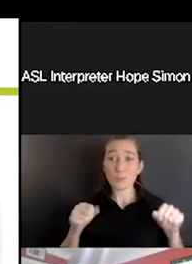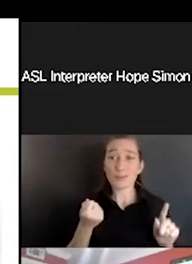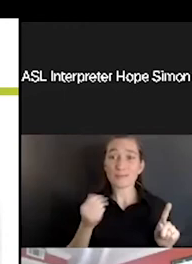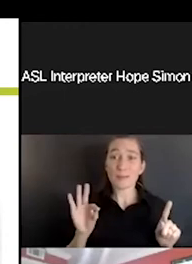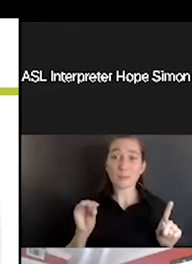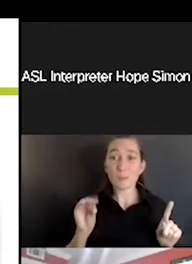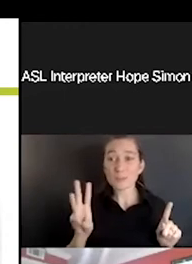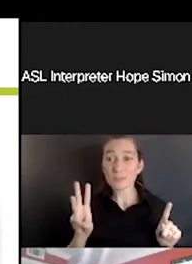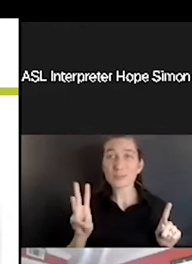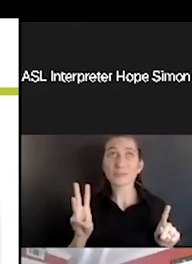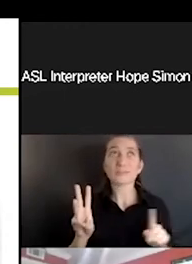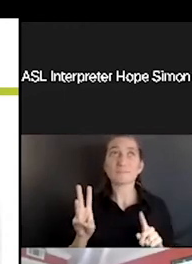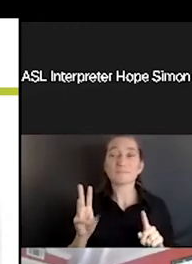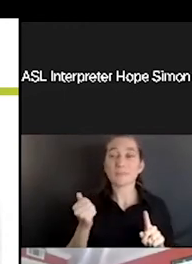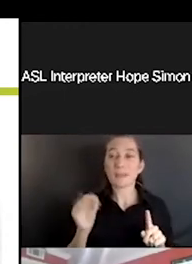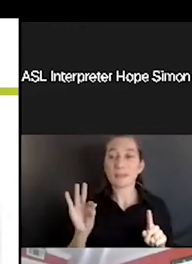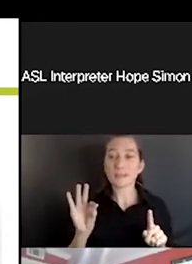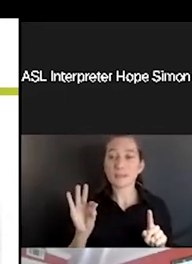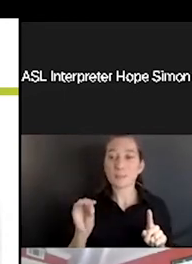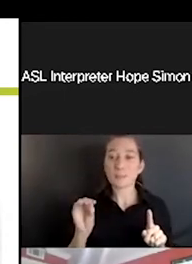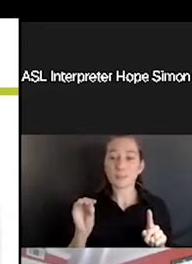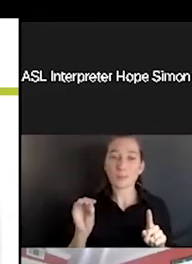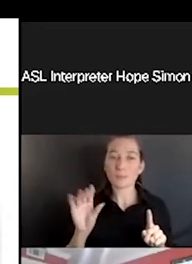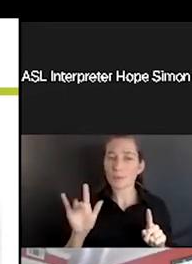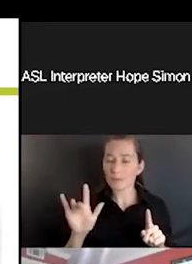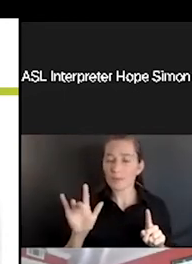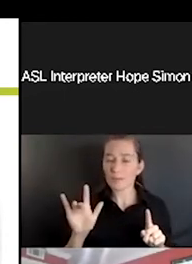big one in Long Beach. It actually created some legislation